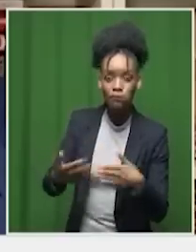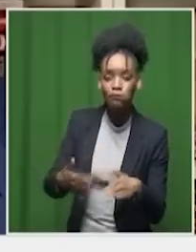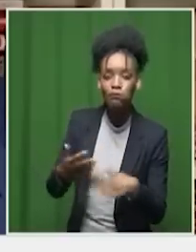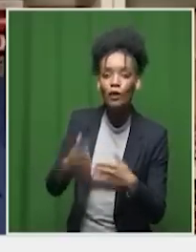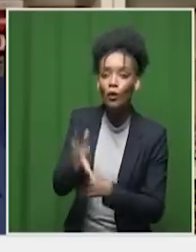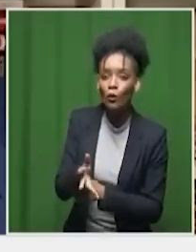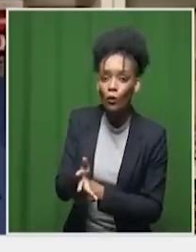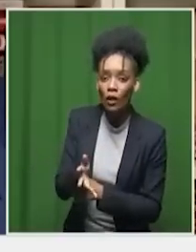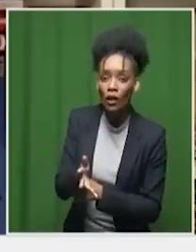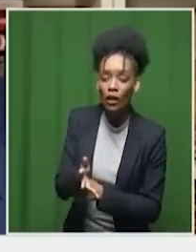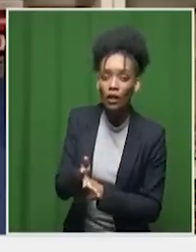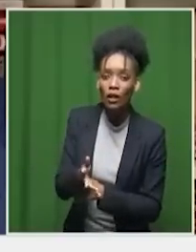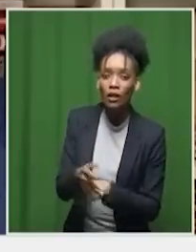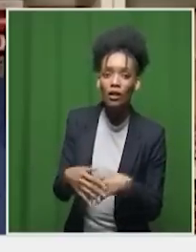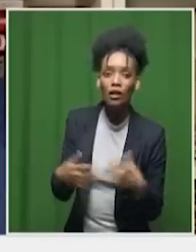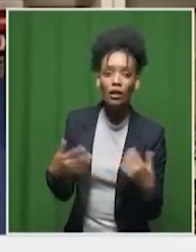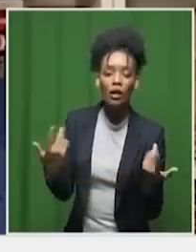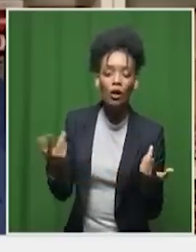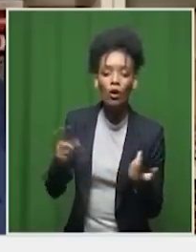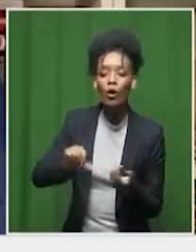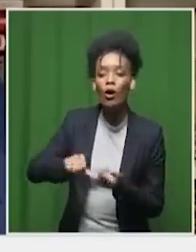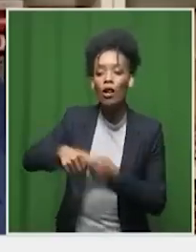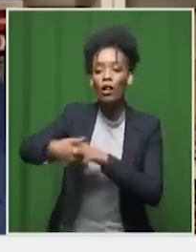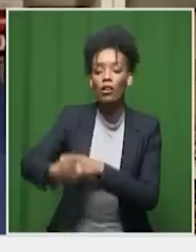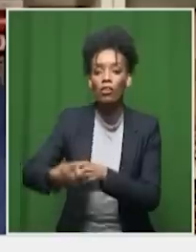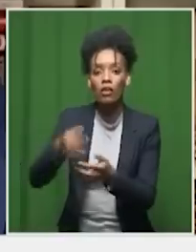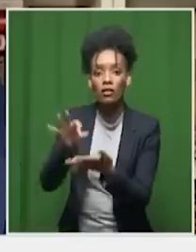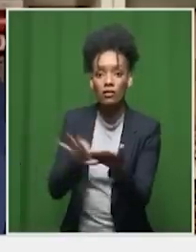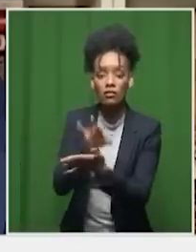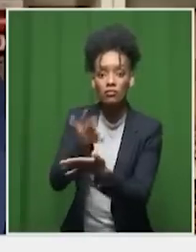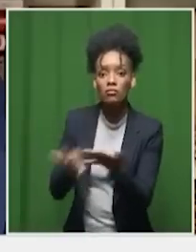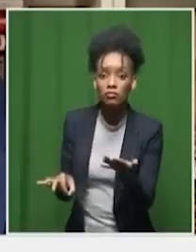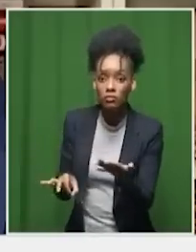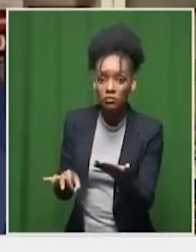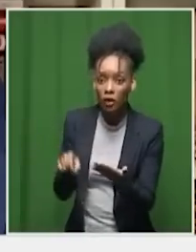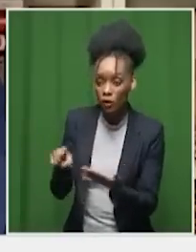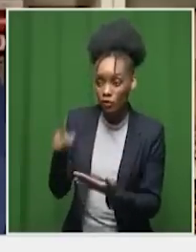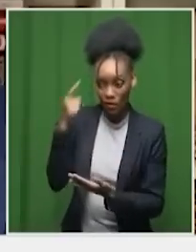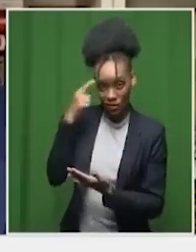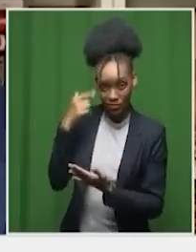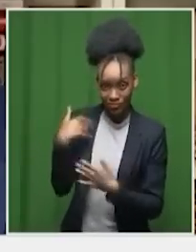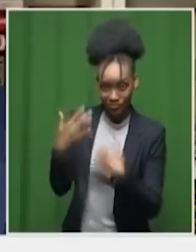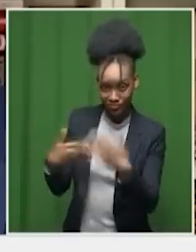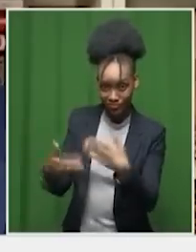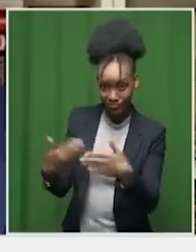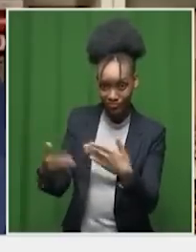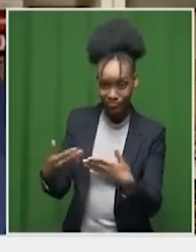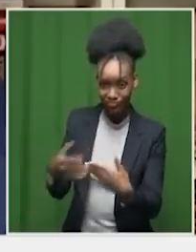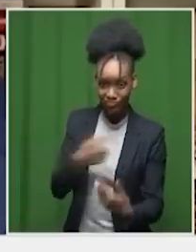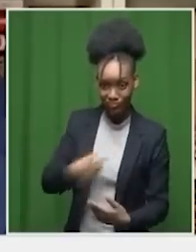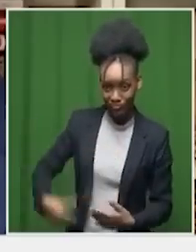least to the next general election as President of this country, do you think?